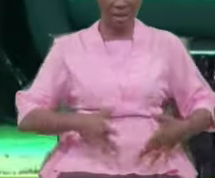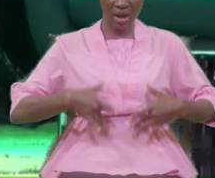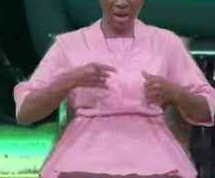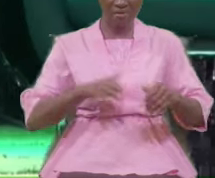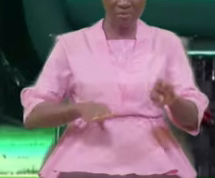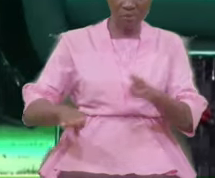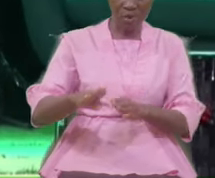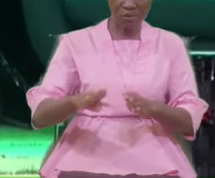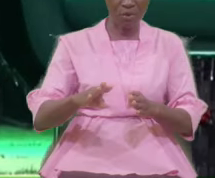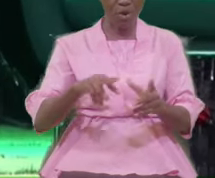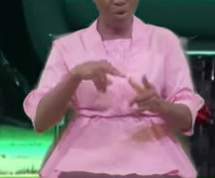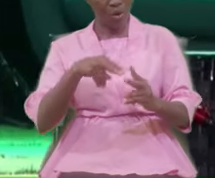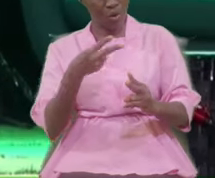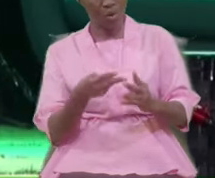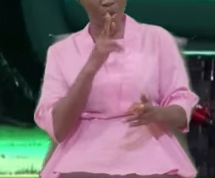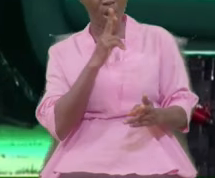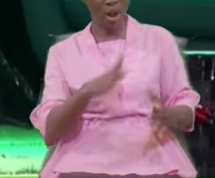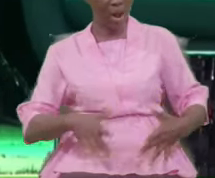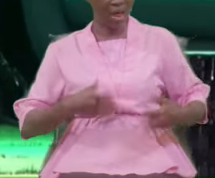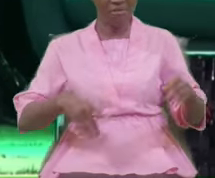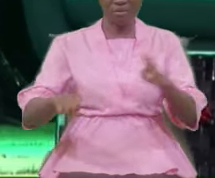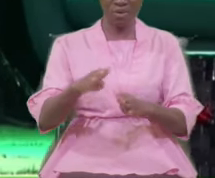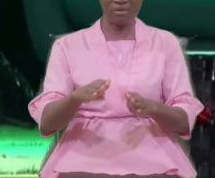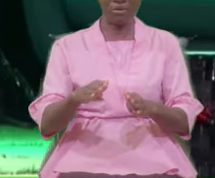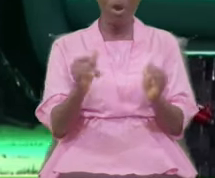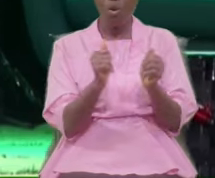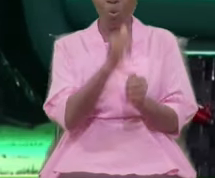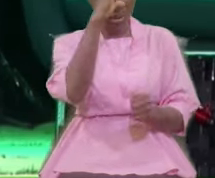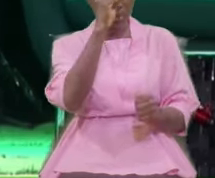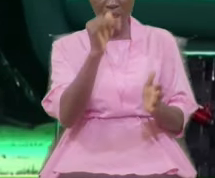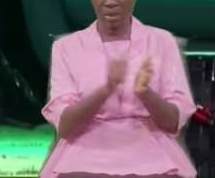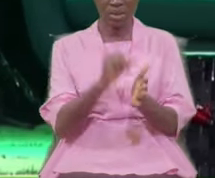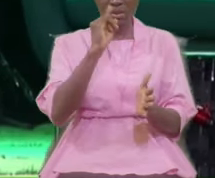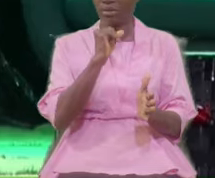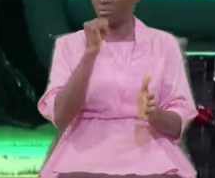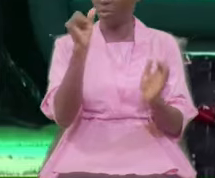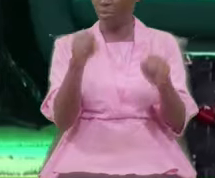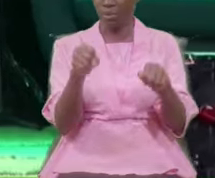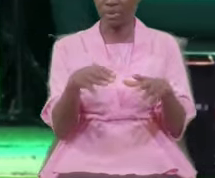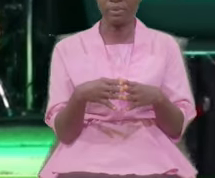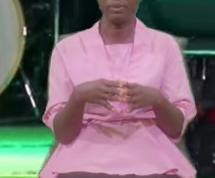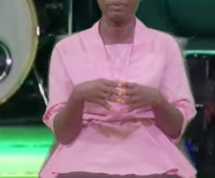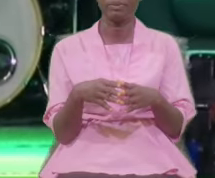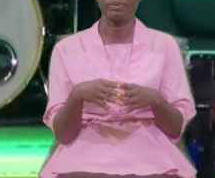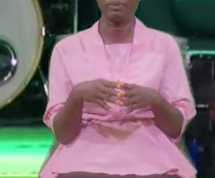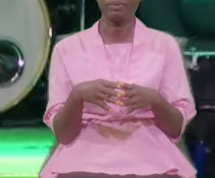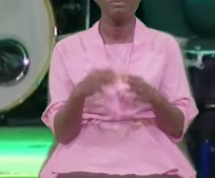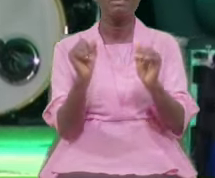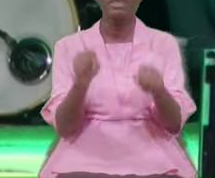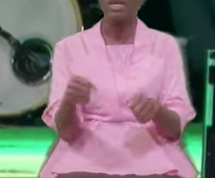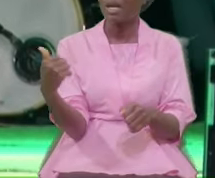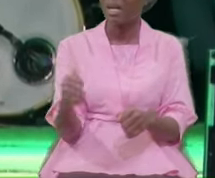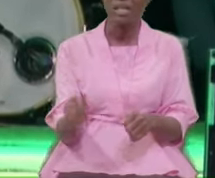tanang saus mal is impossible sa tao Imposible can anybody effectively